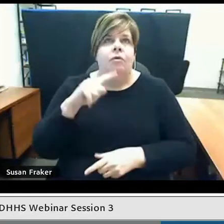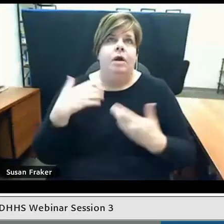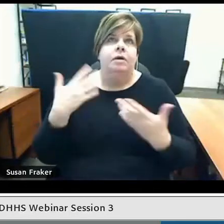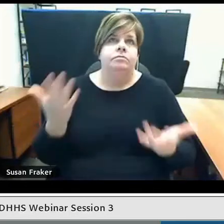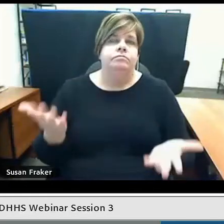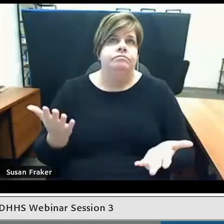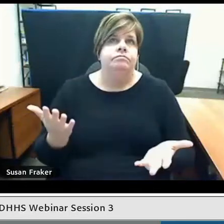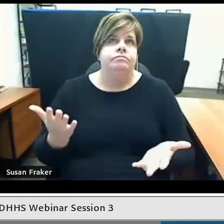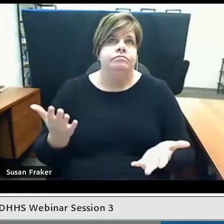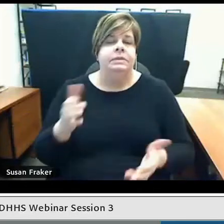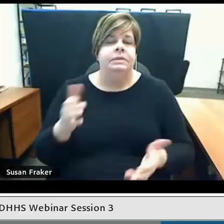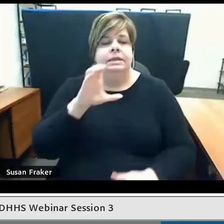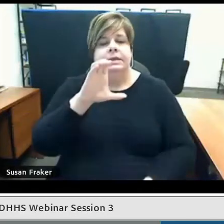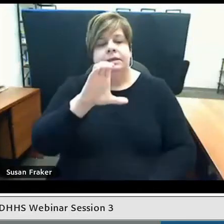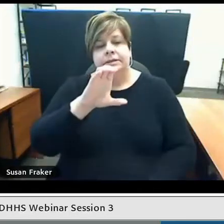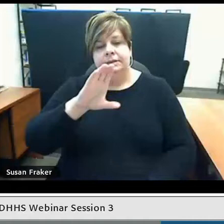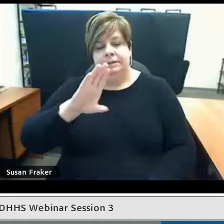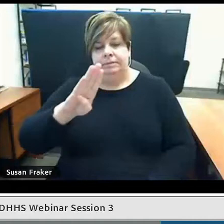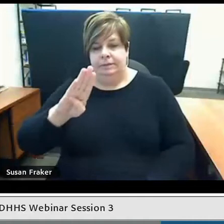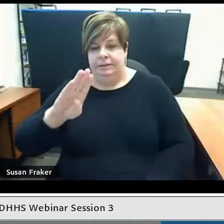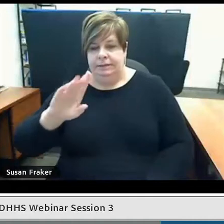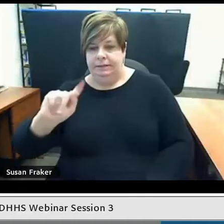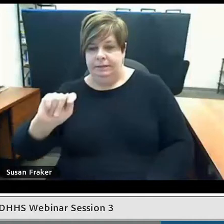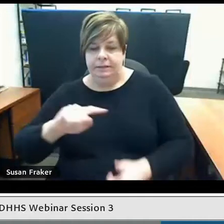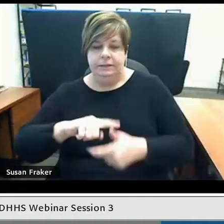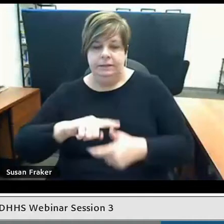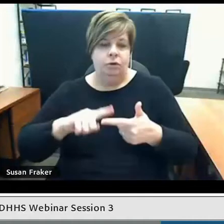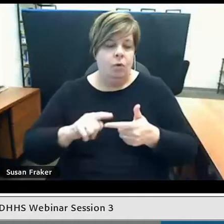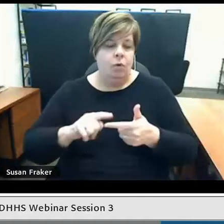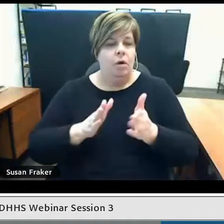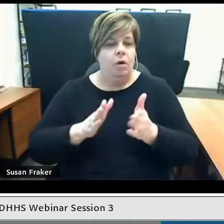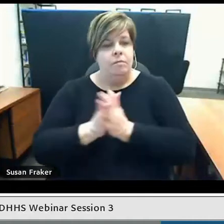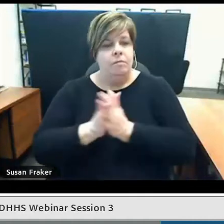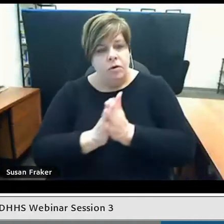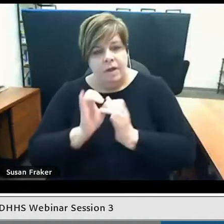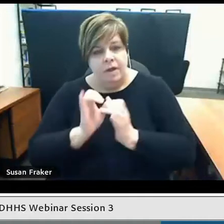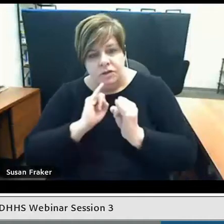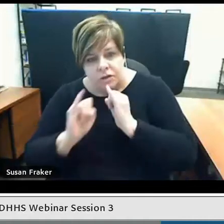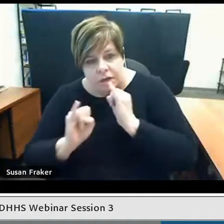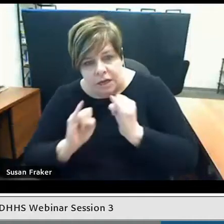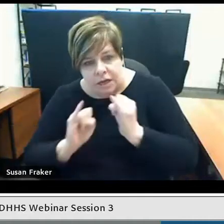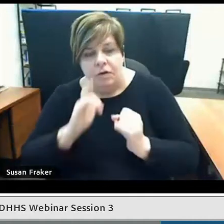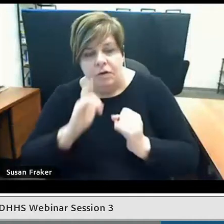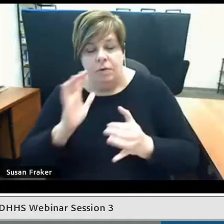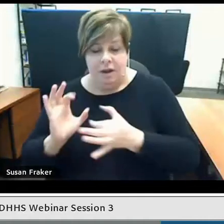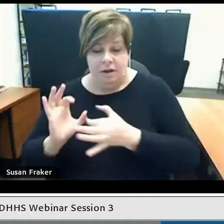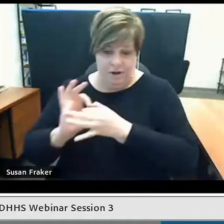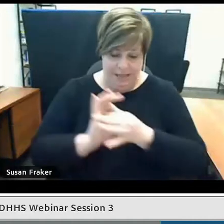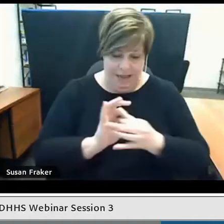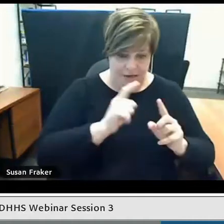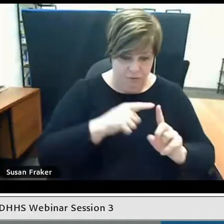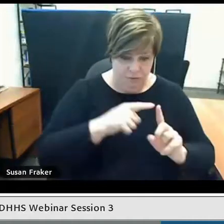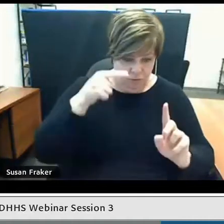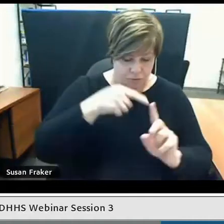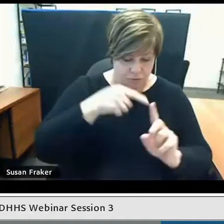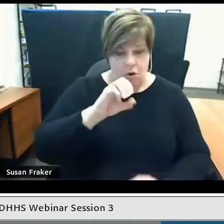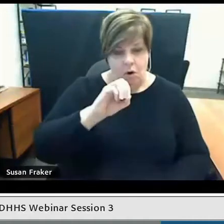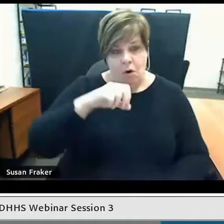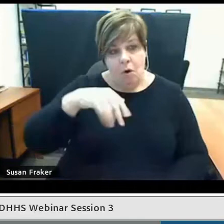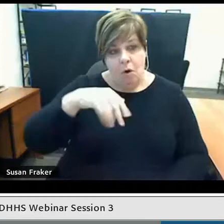cognitive behavioral therapy or in motivational interviewing. If we can connect it to to opiates, then we are generally able